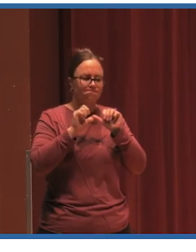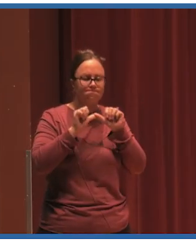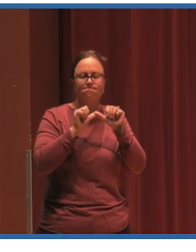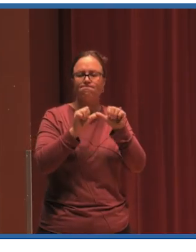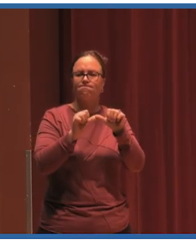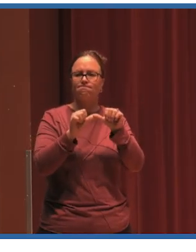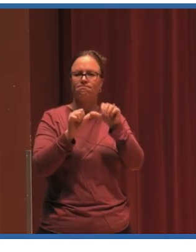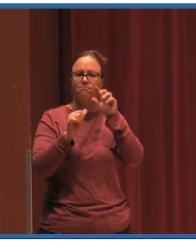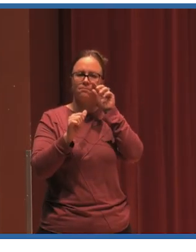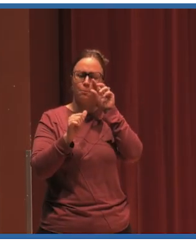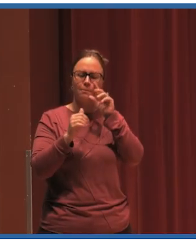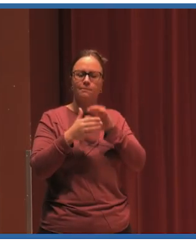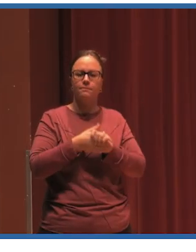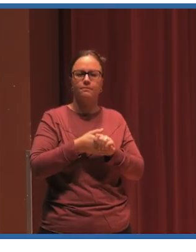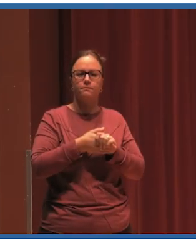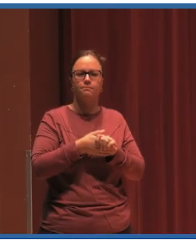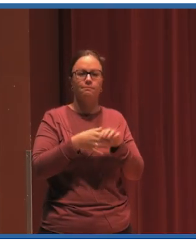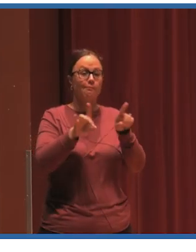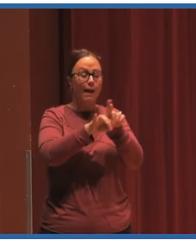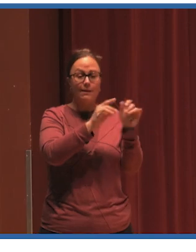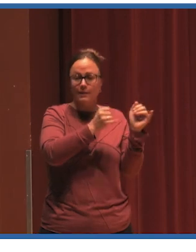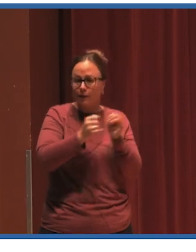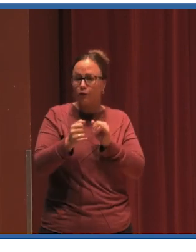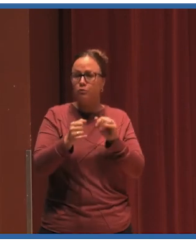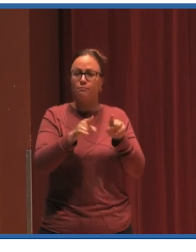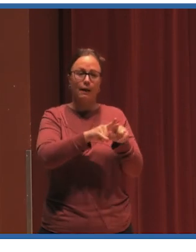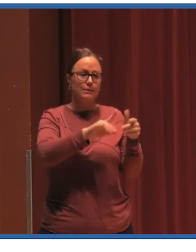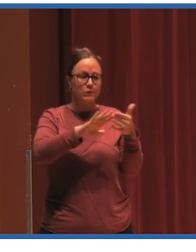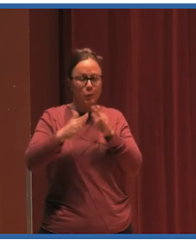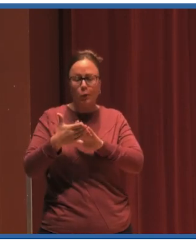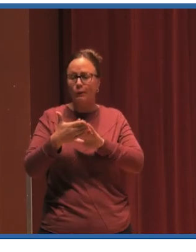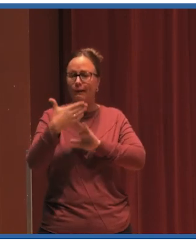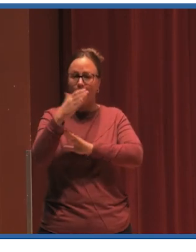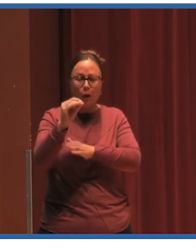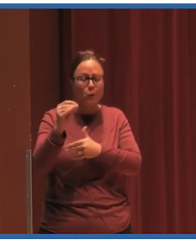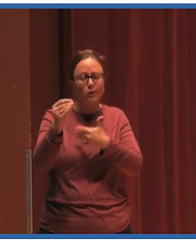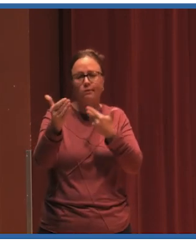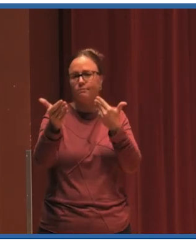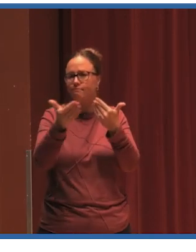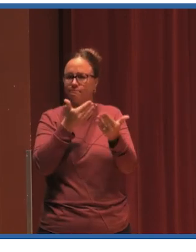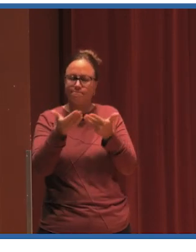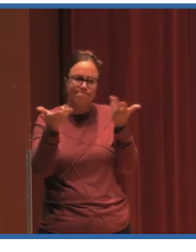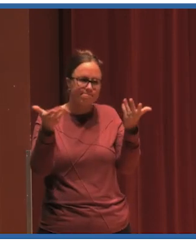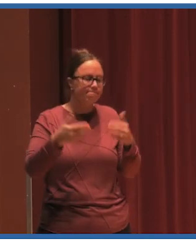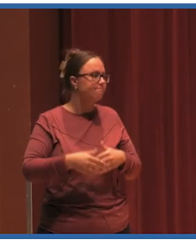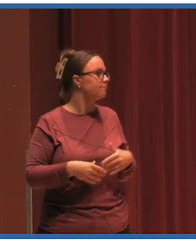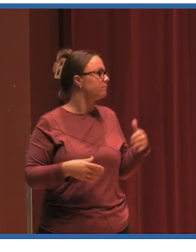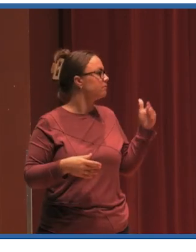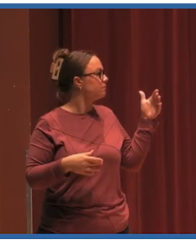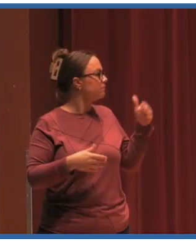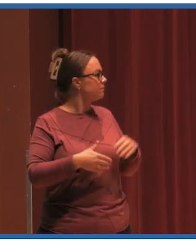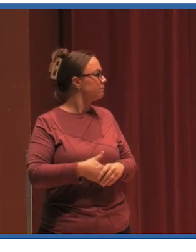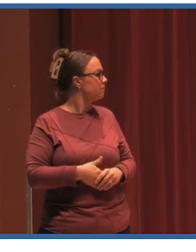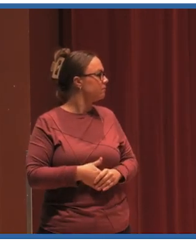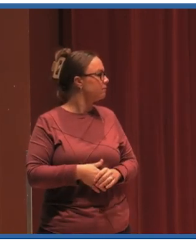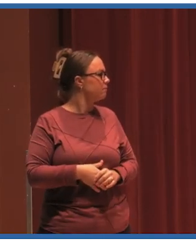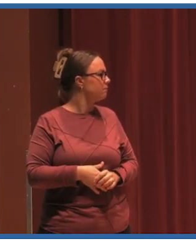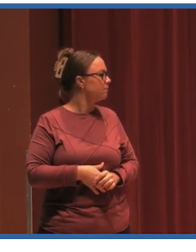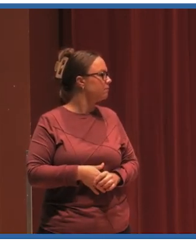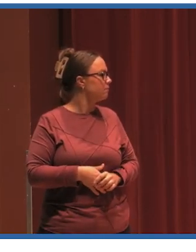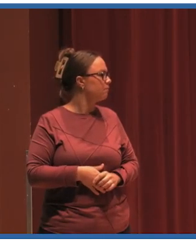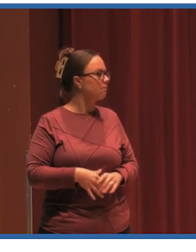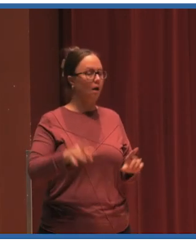here today. Again, as individuals, as a community, as a county, whatever makes sense for you. Okay. And I think in order for me to answer